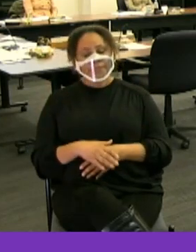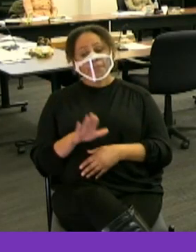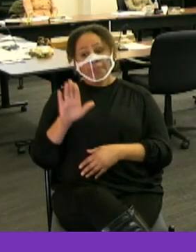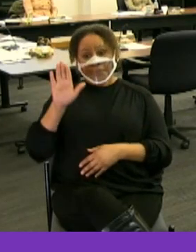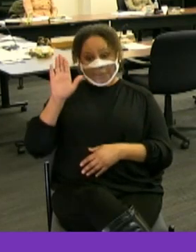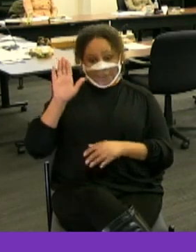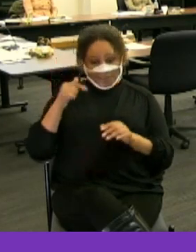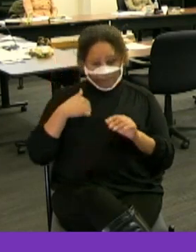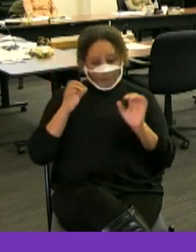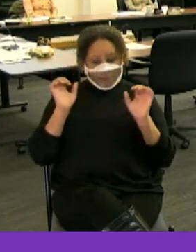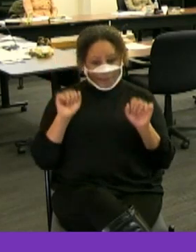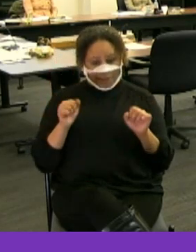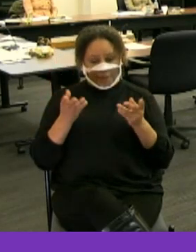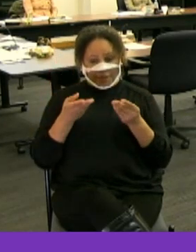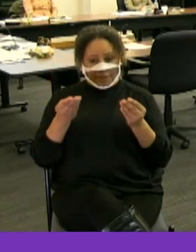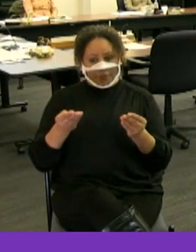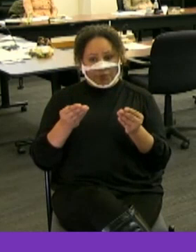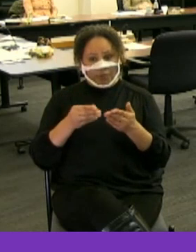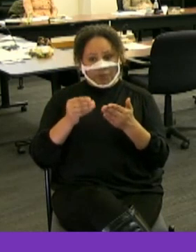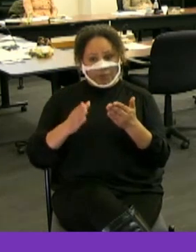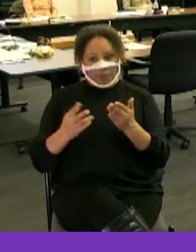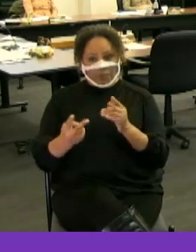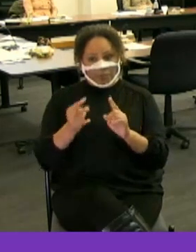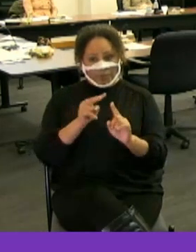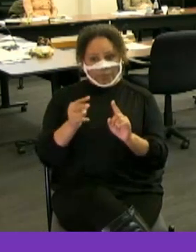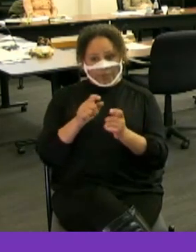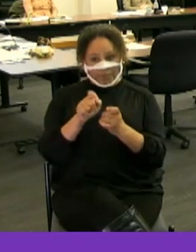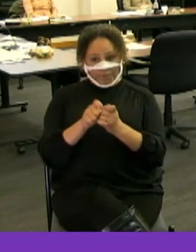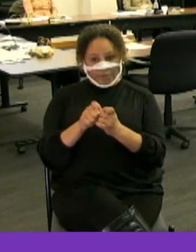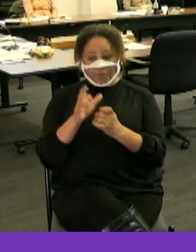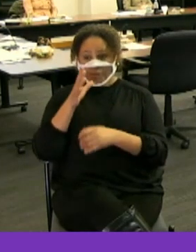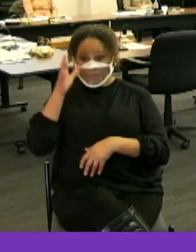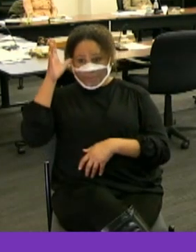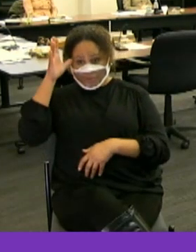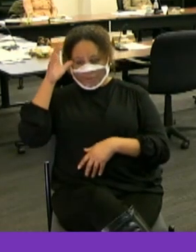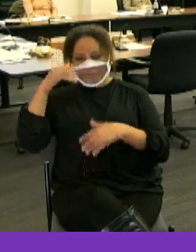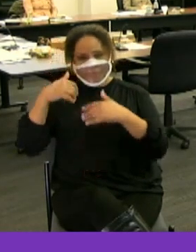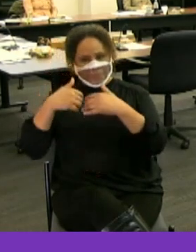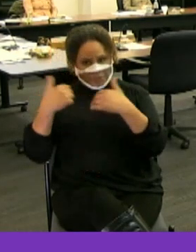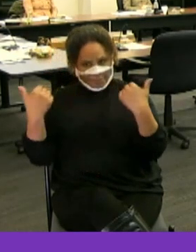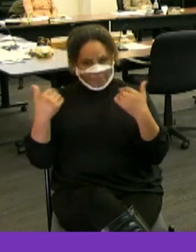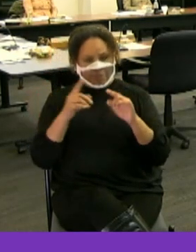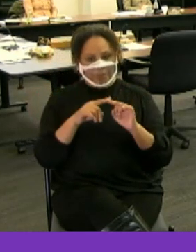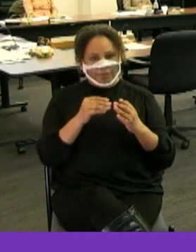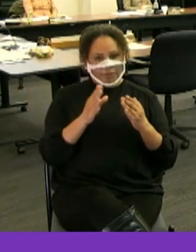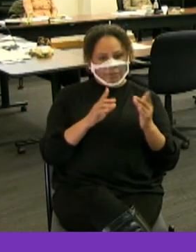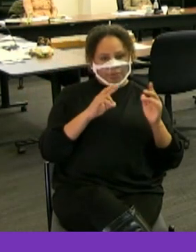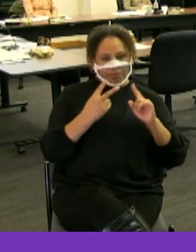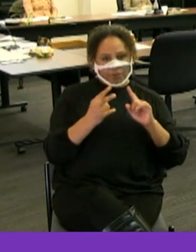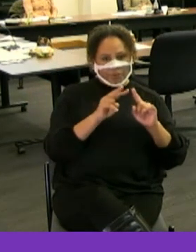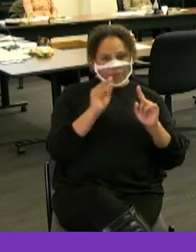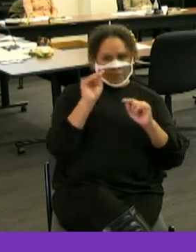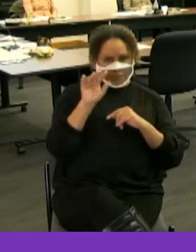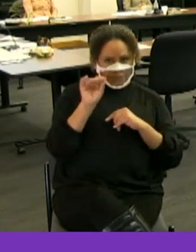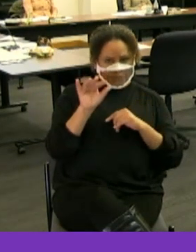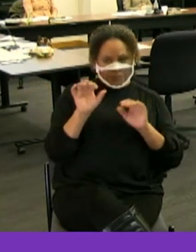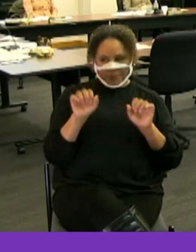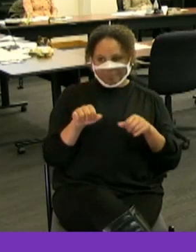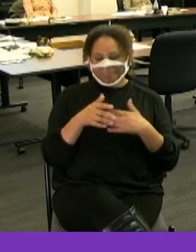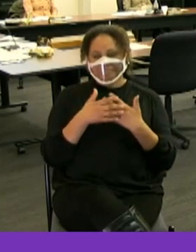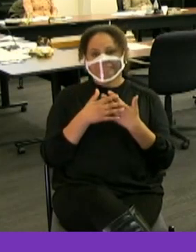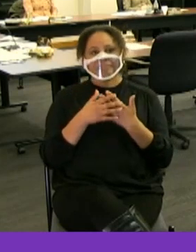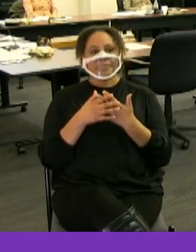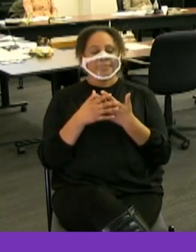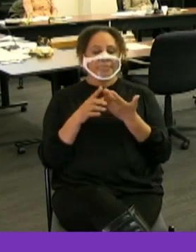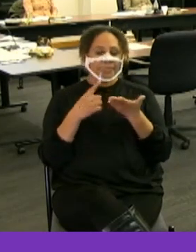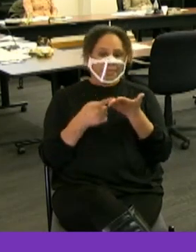can give you the student's perspective specifically. Now the parents, that's a separate thing, but I can give you the student's perspective. Now, in